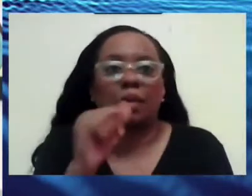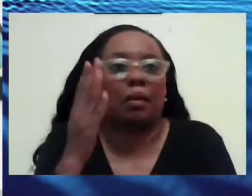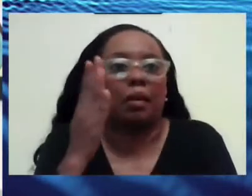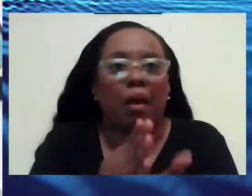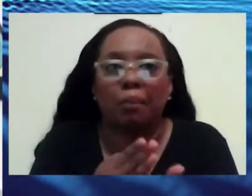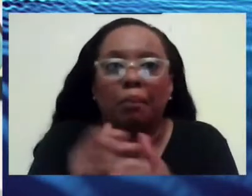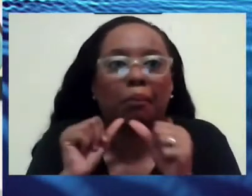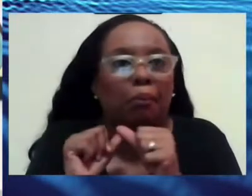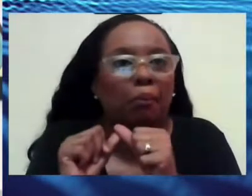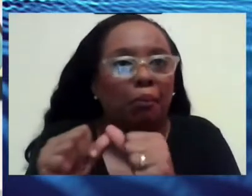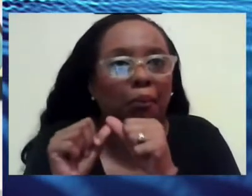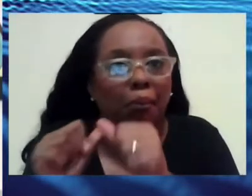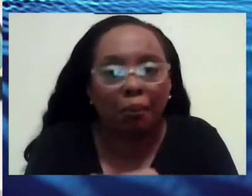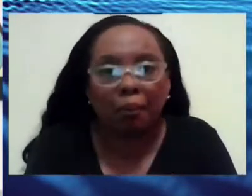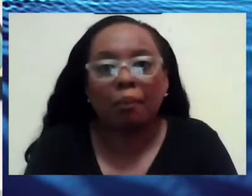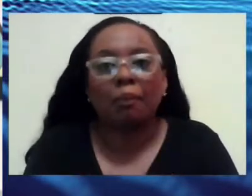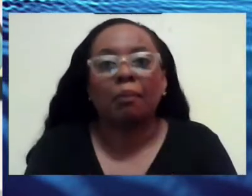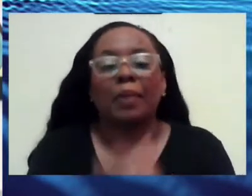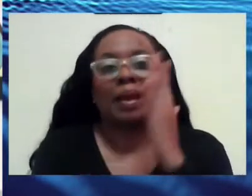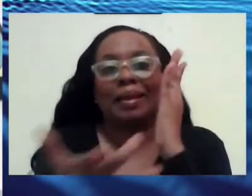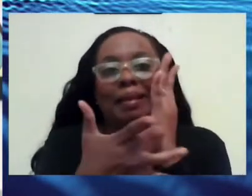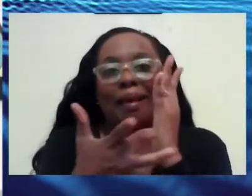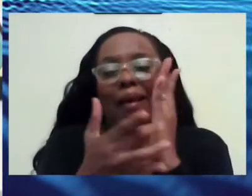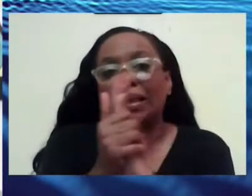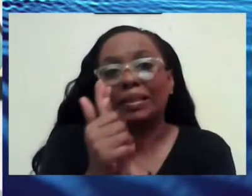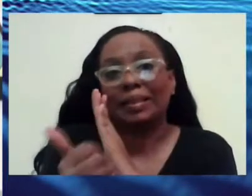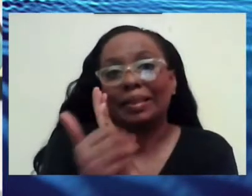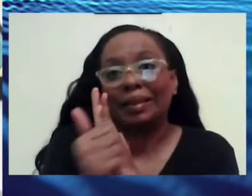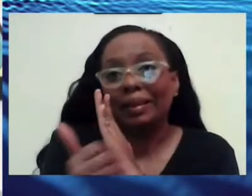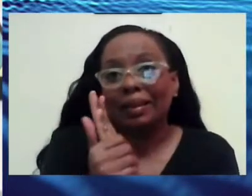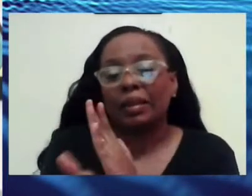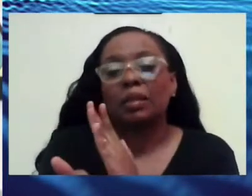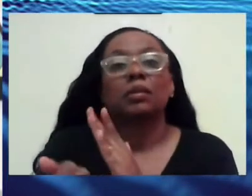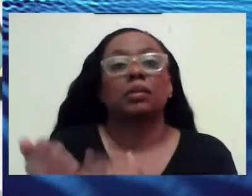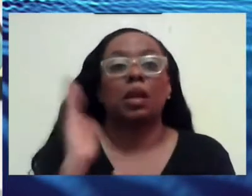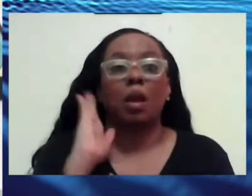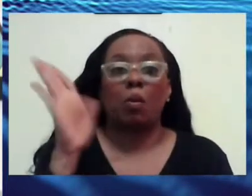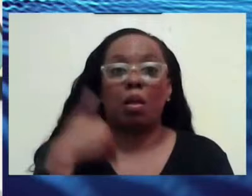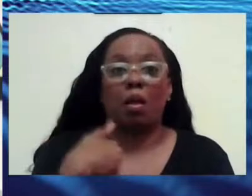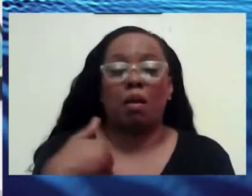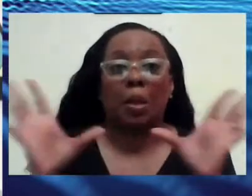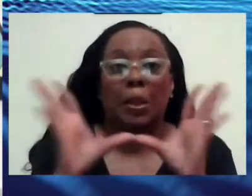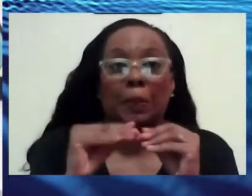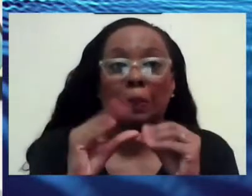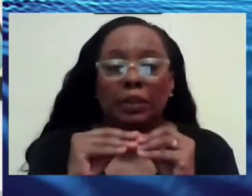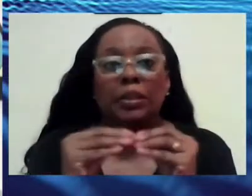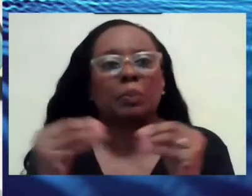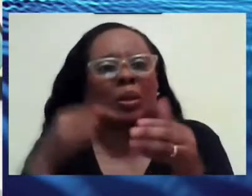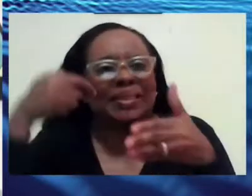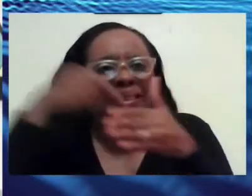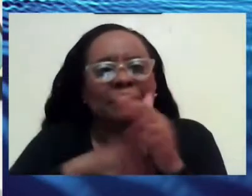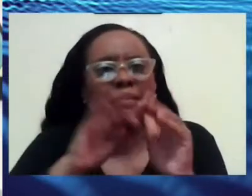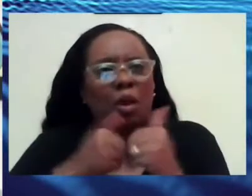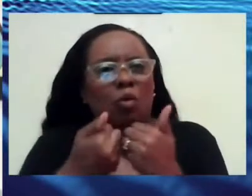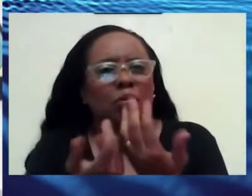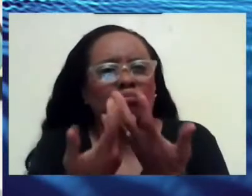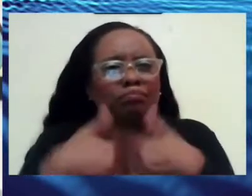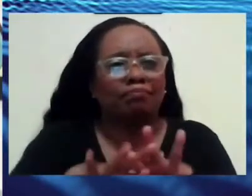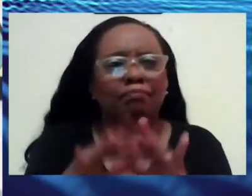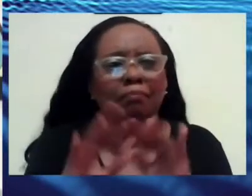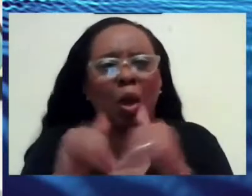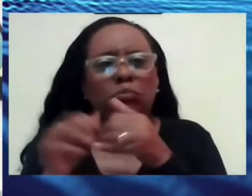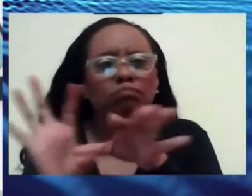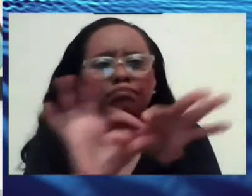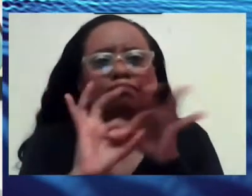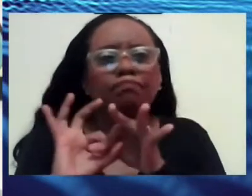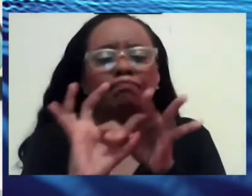do with the skills, technical and vocational skills. We've got meetings coming up on those to look deeper at how we integrate that more